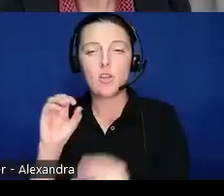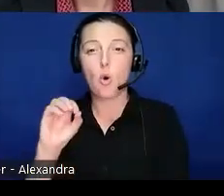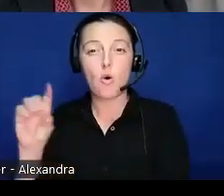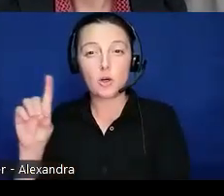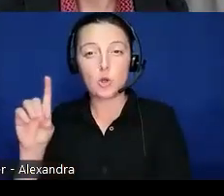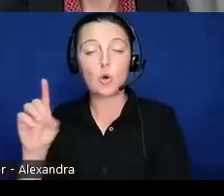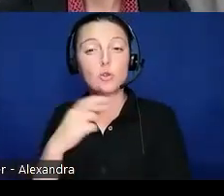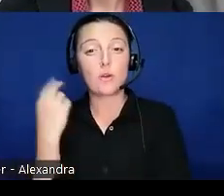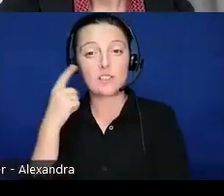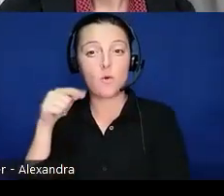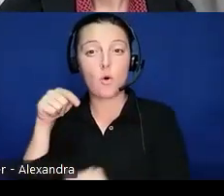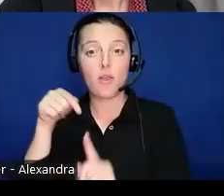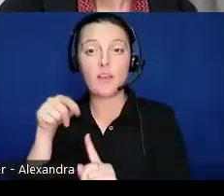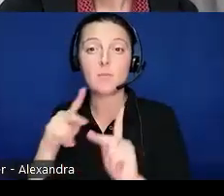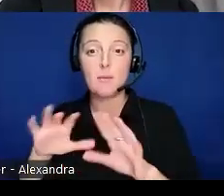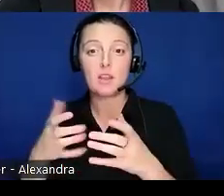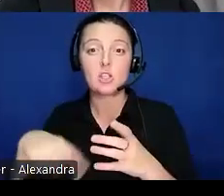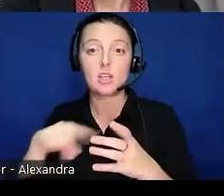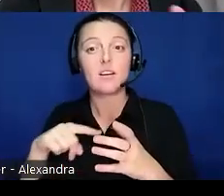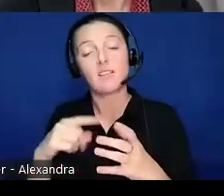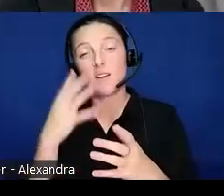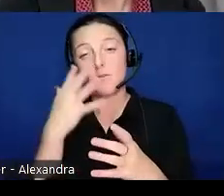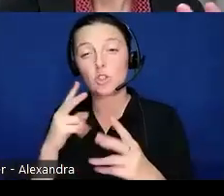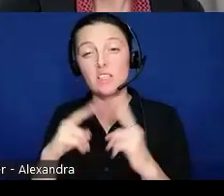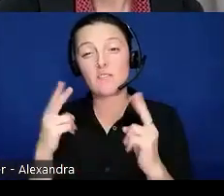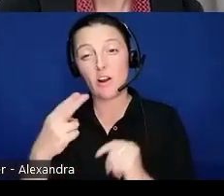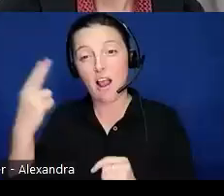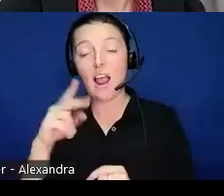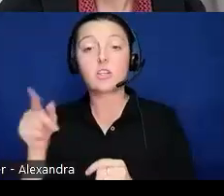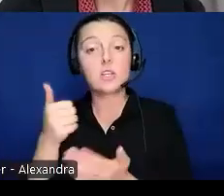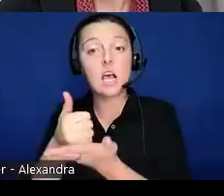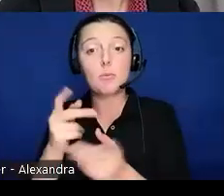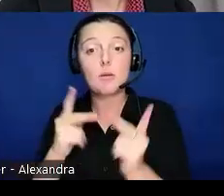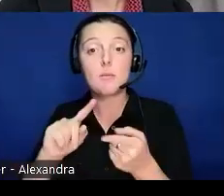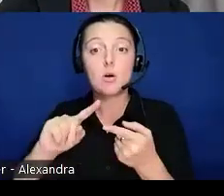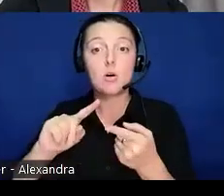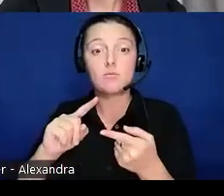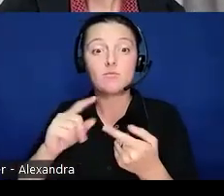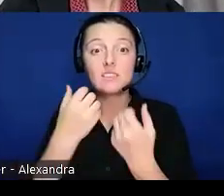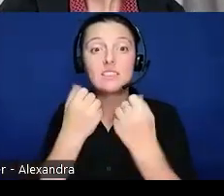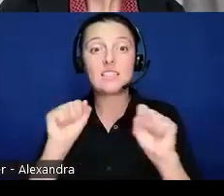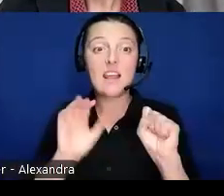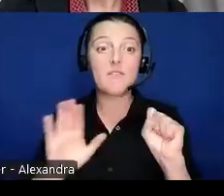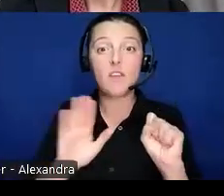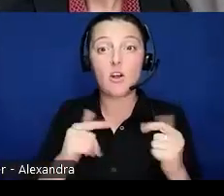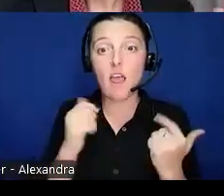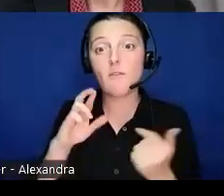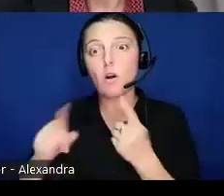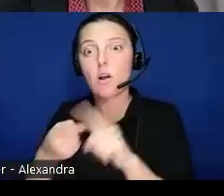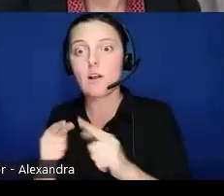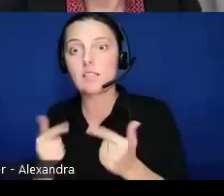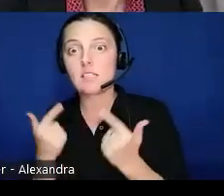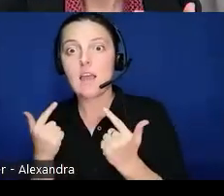is unfortunately very high, helping people save their own lives or save their friends' lives from an overdose. So these are some